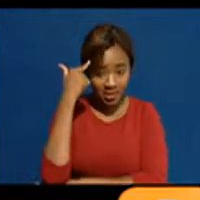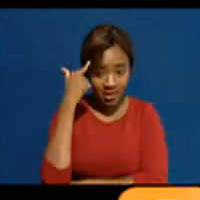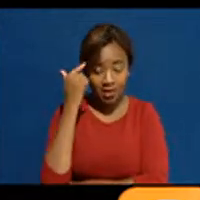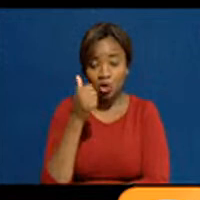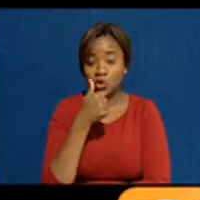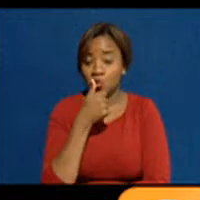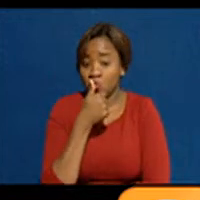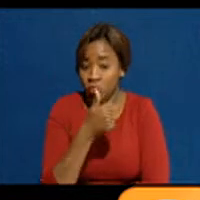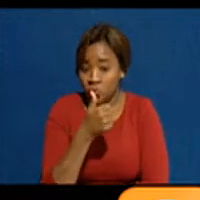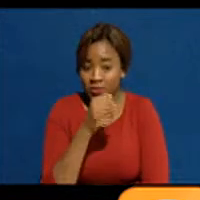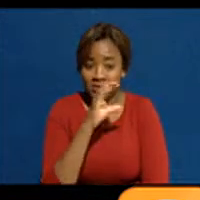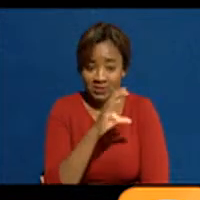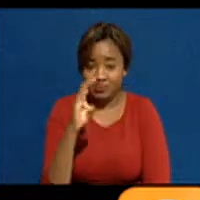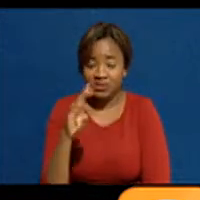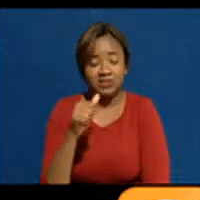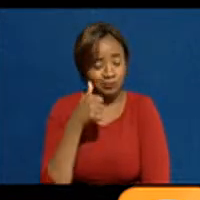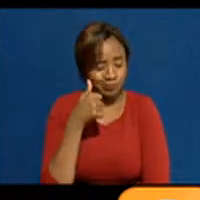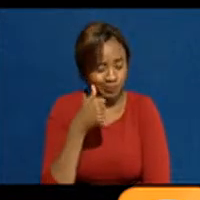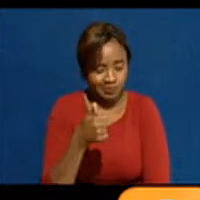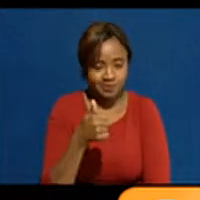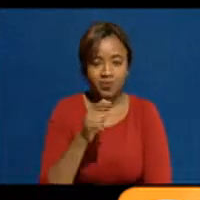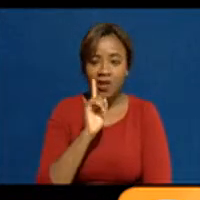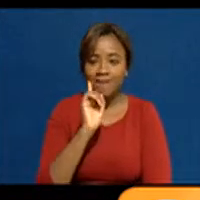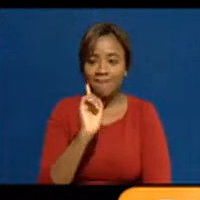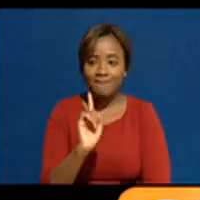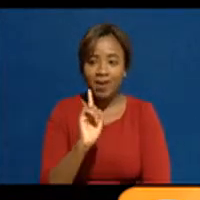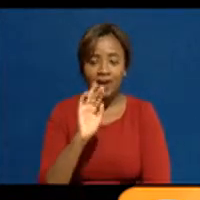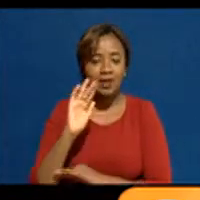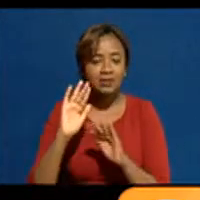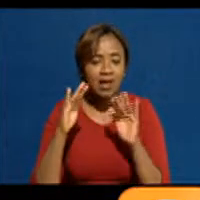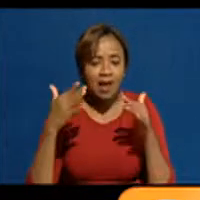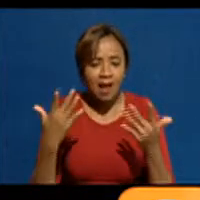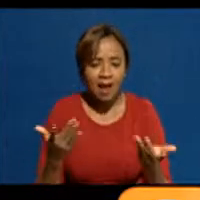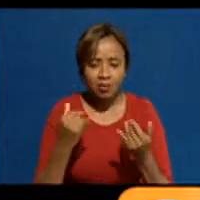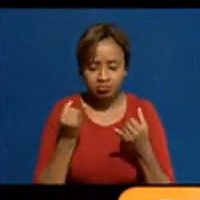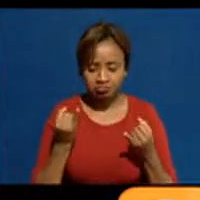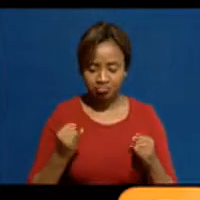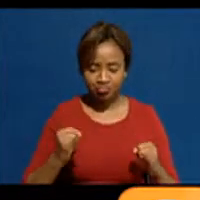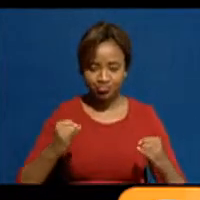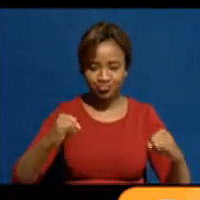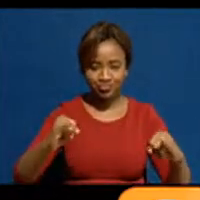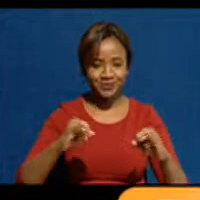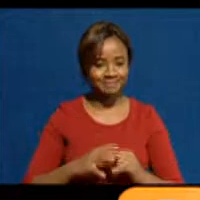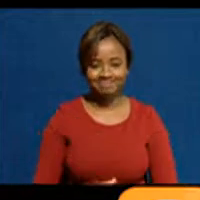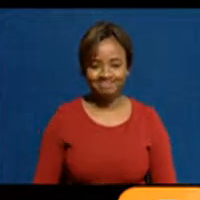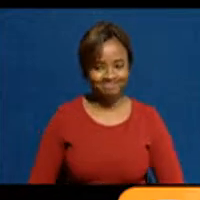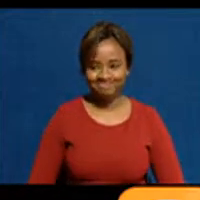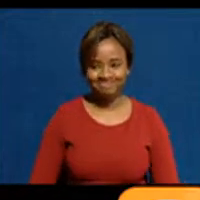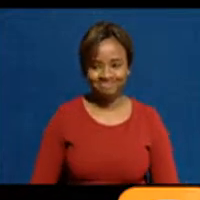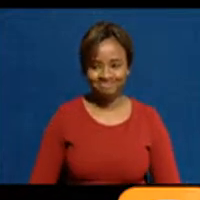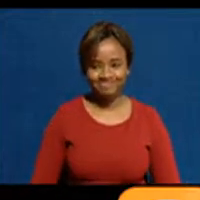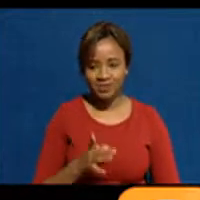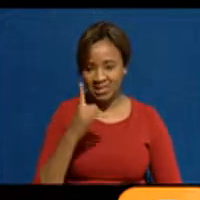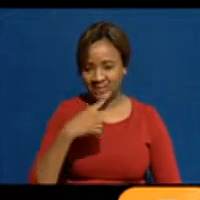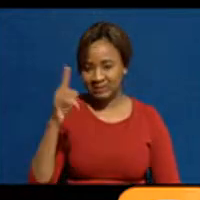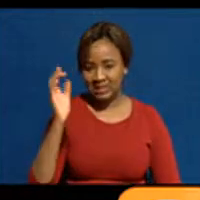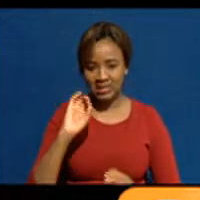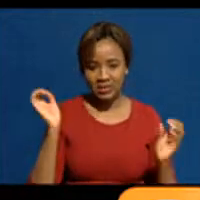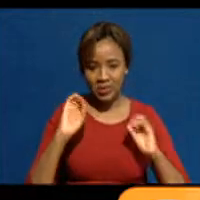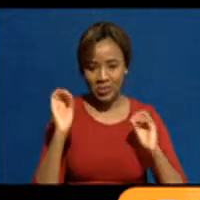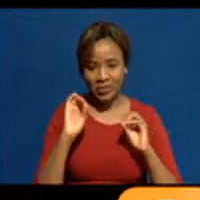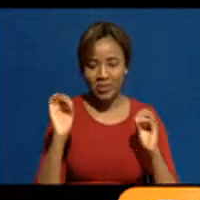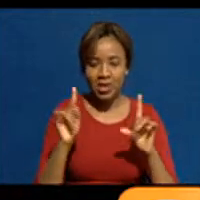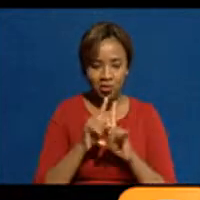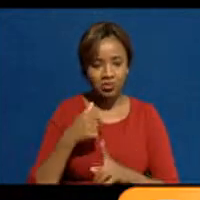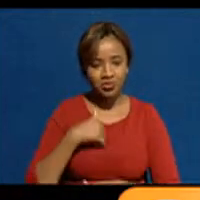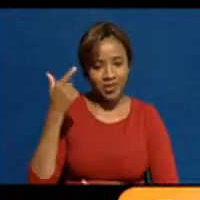yes, but I think with the implementation and how it's being handled, it's not quite coming out very well. And I